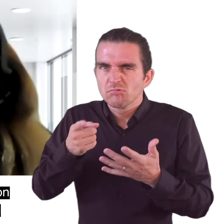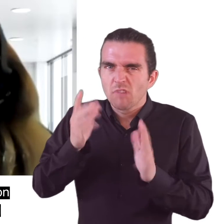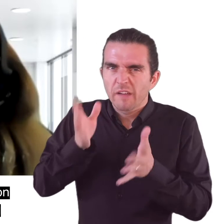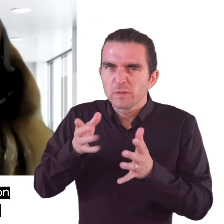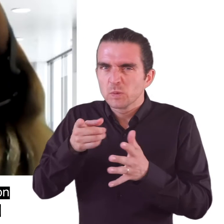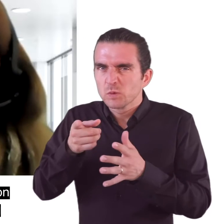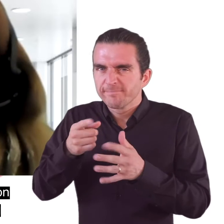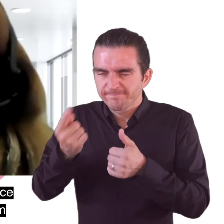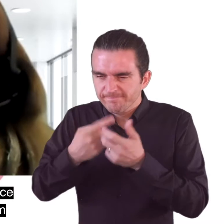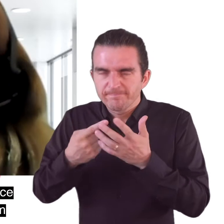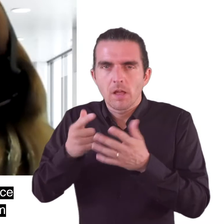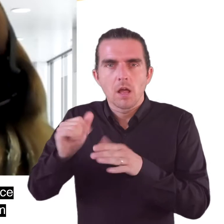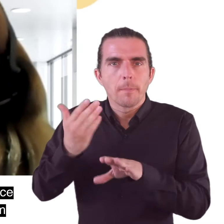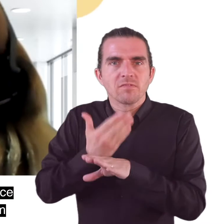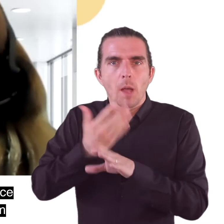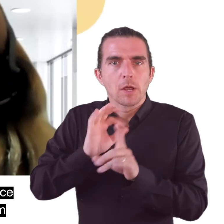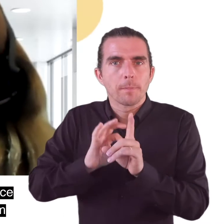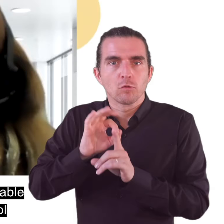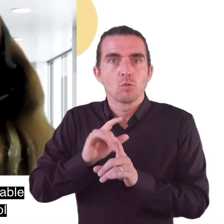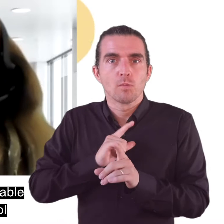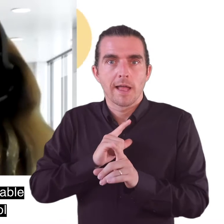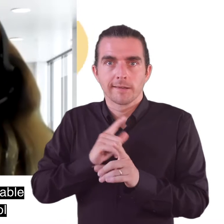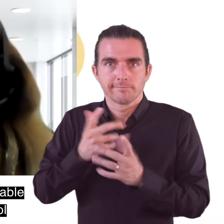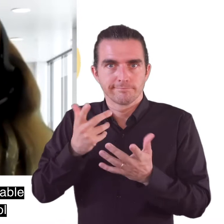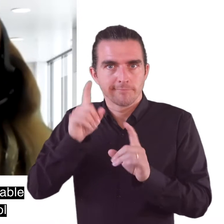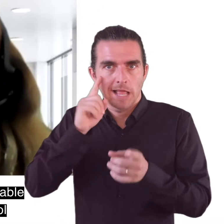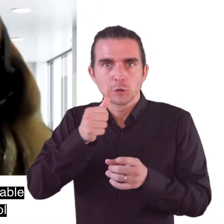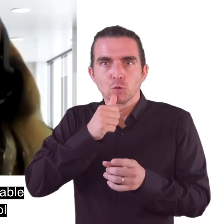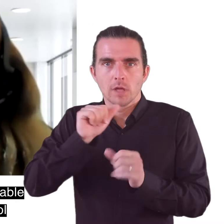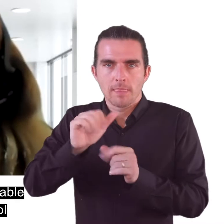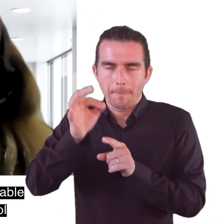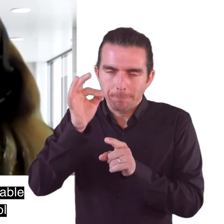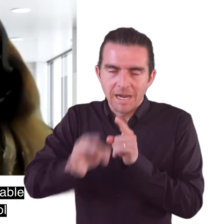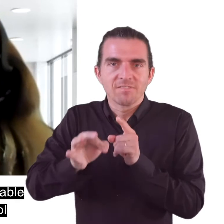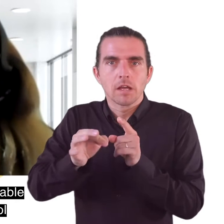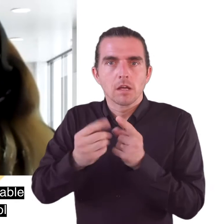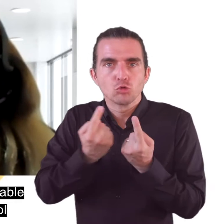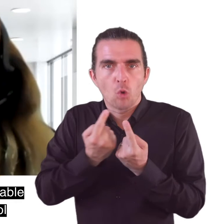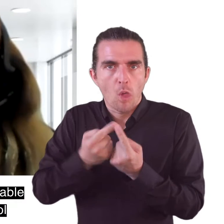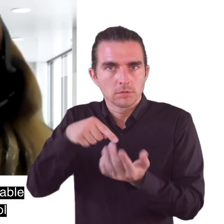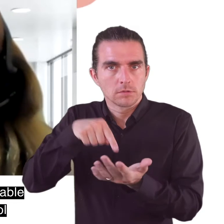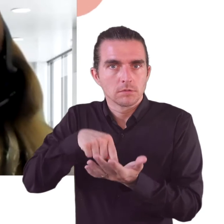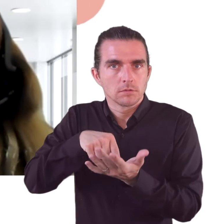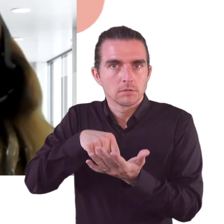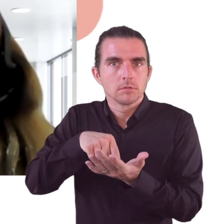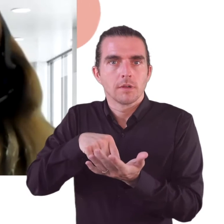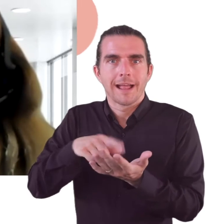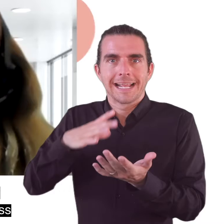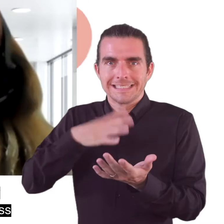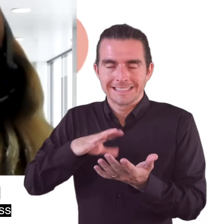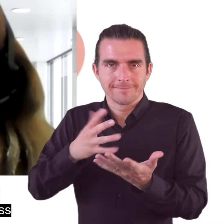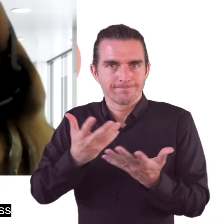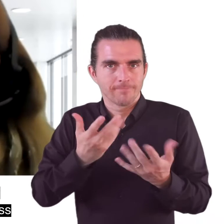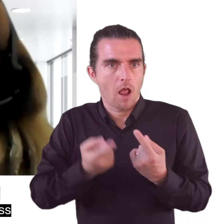the reason that they were going through the performance improvement program is because they weren't able to use the specific tool